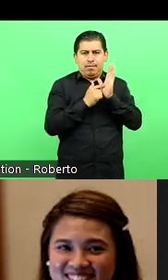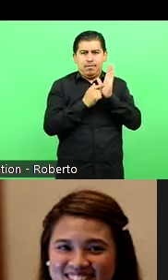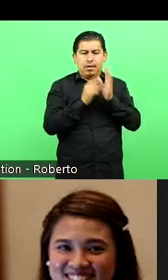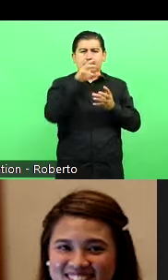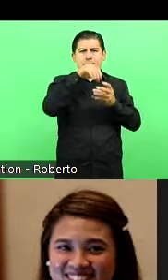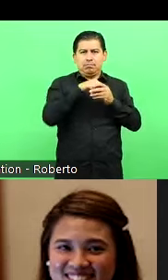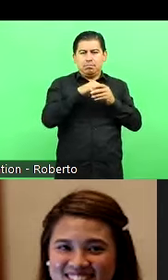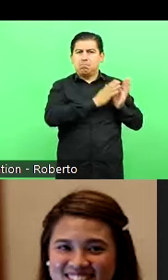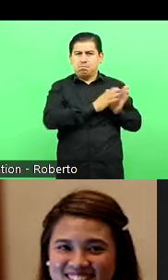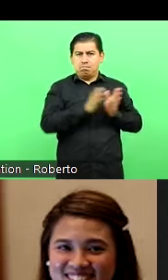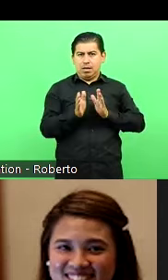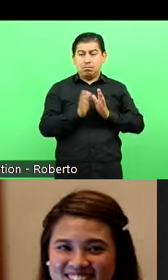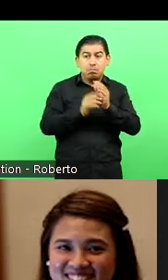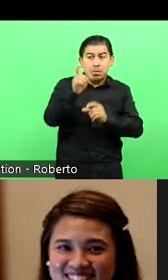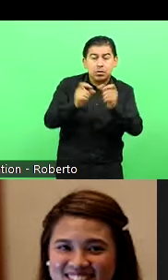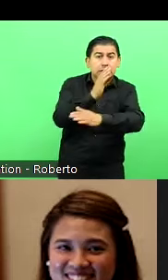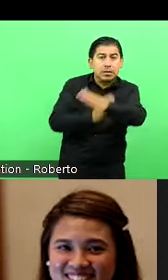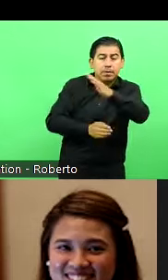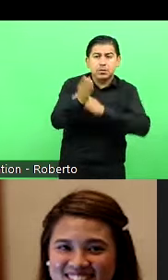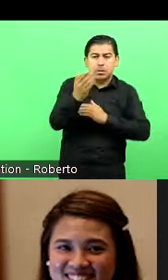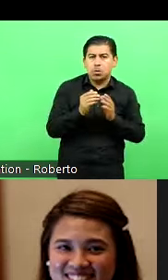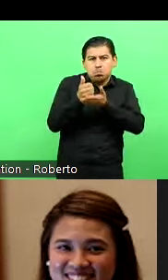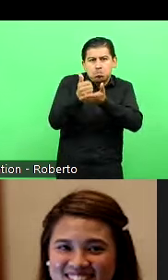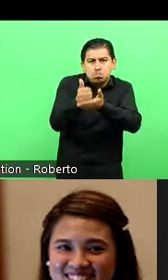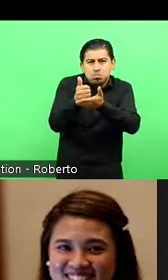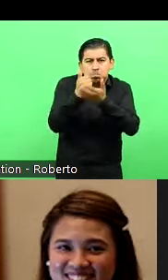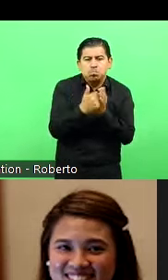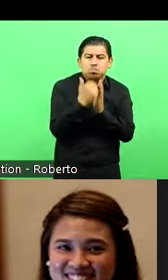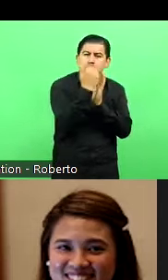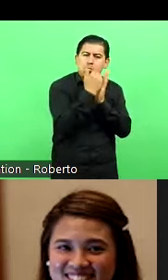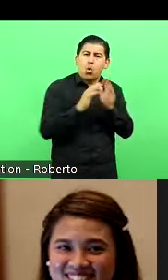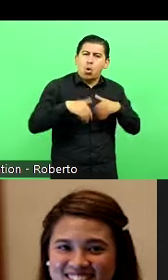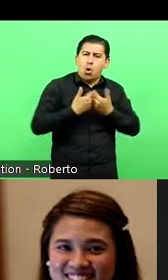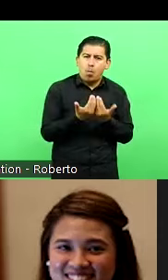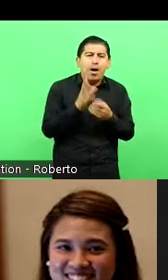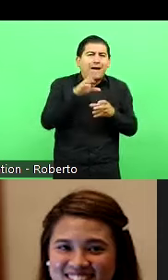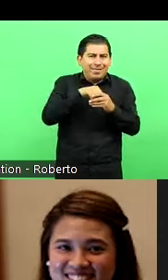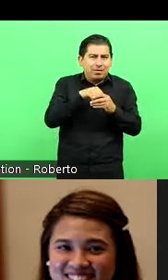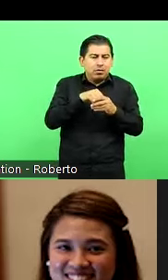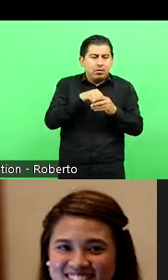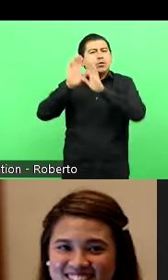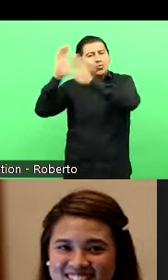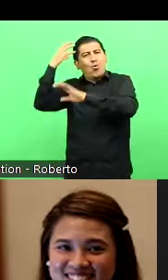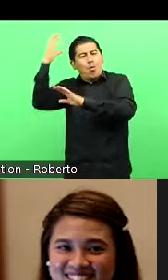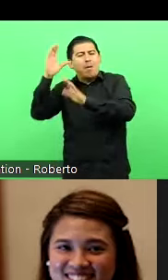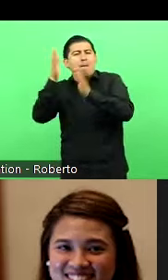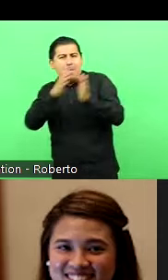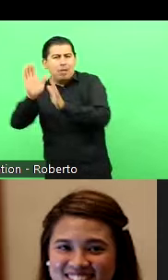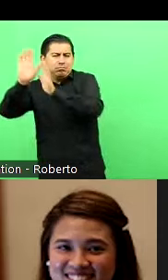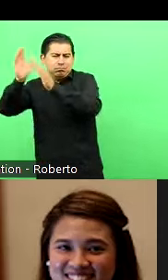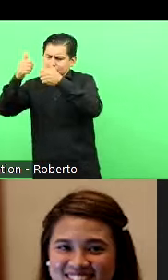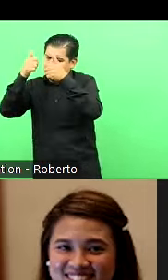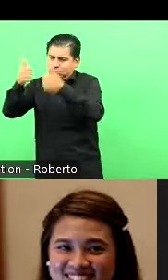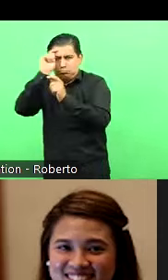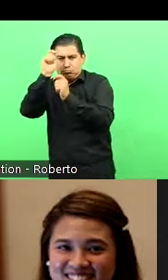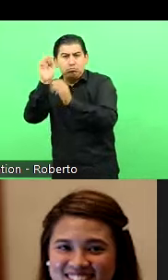is a focal person that can raise and can include the